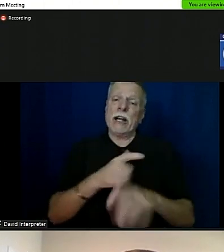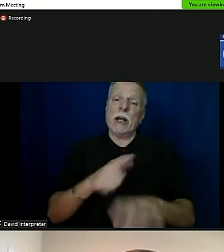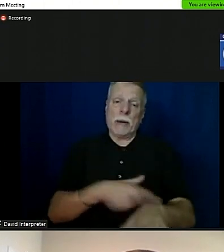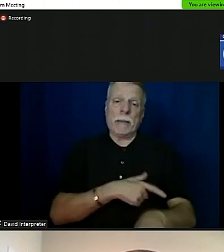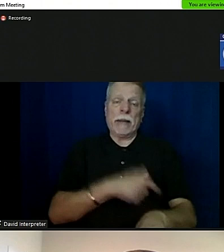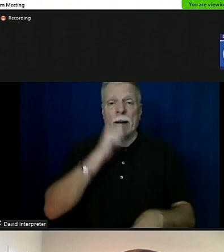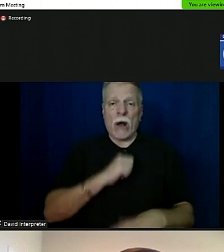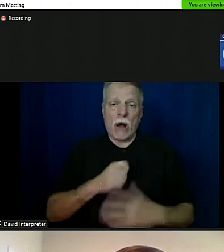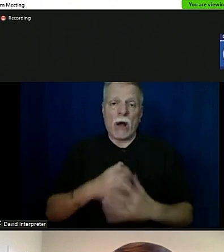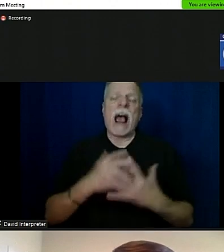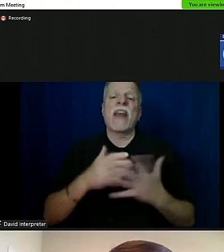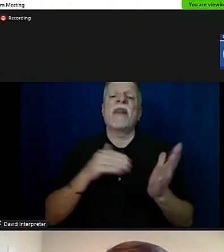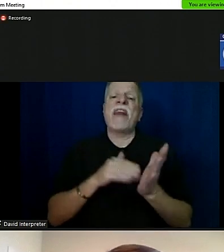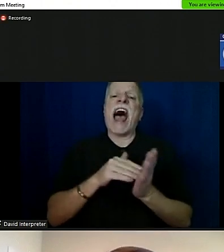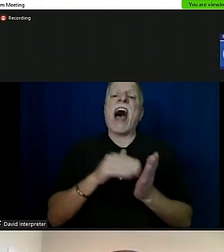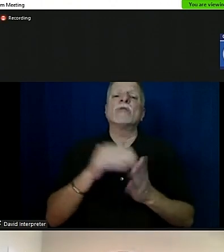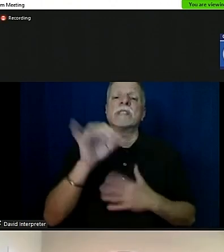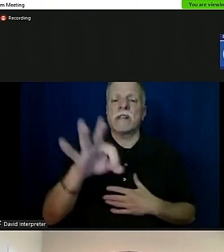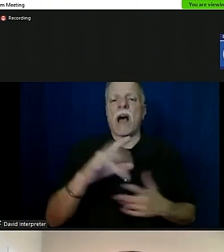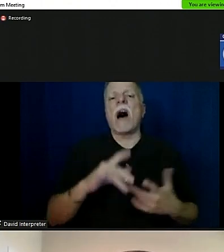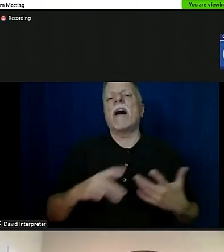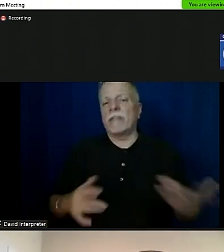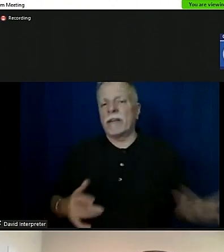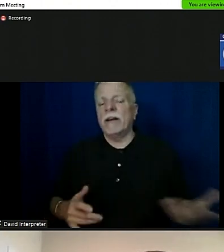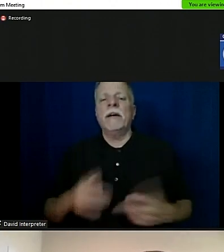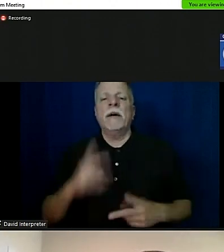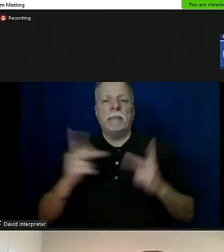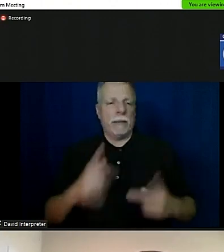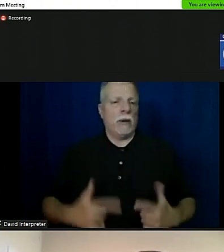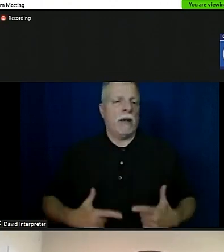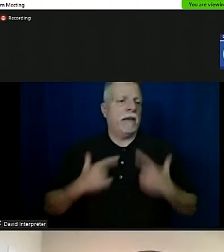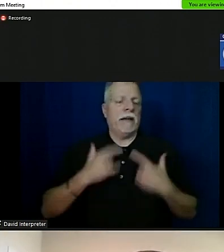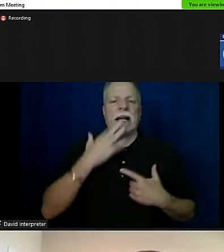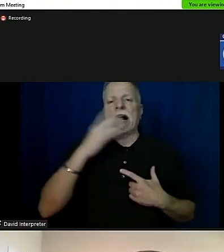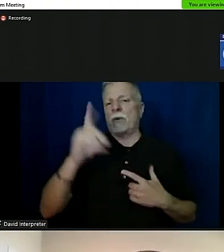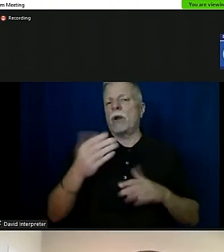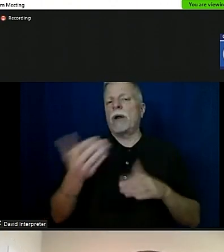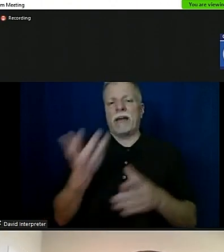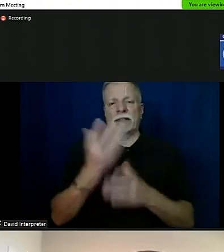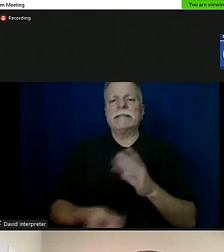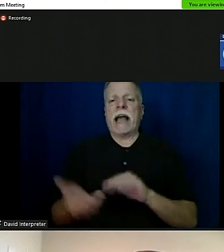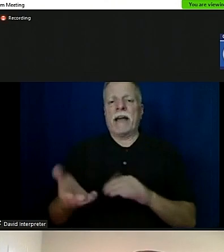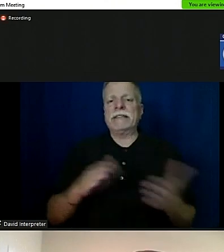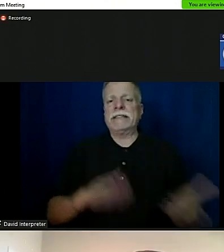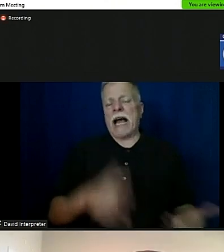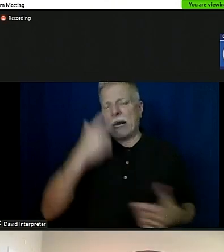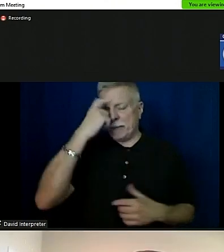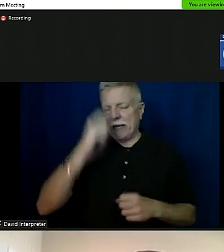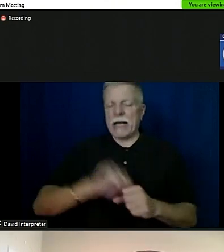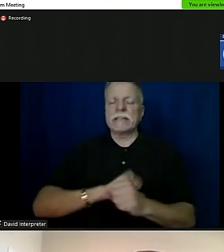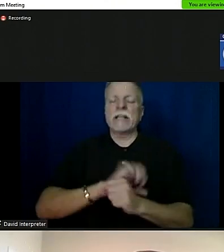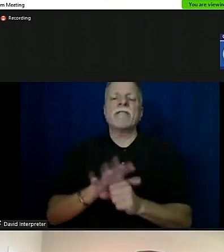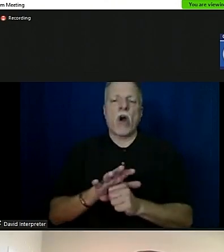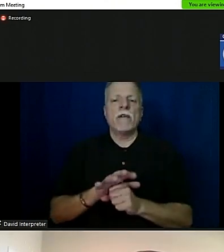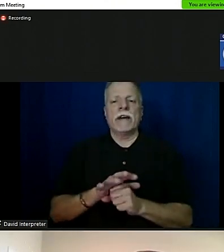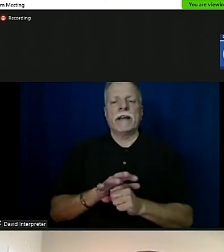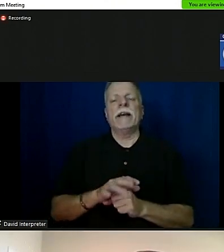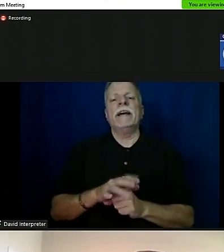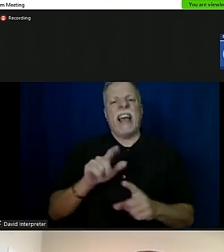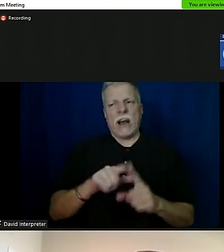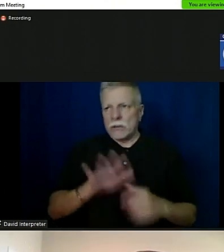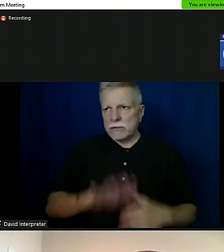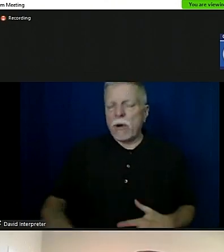of Coloradans have died because of COVID-19, and hundreds of thousands of people have died across our country. But